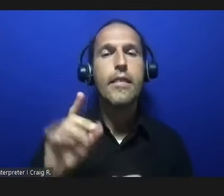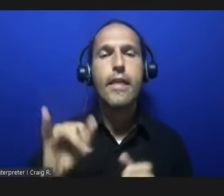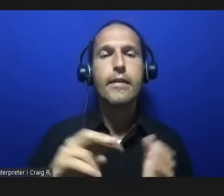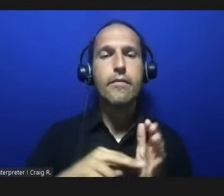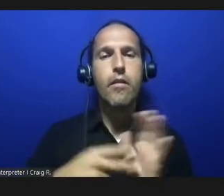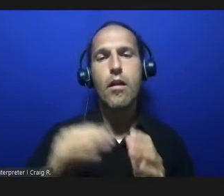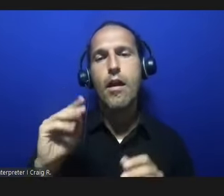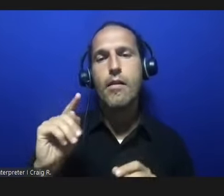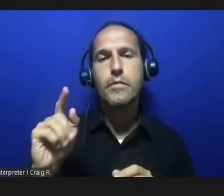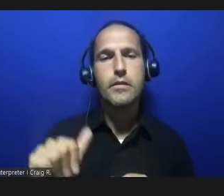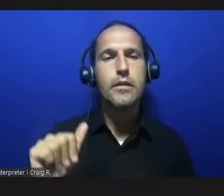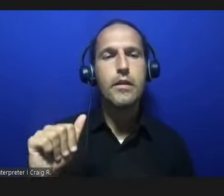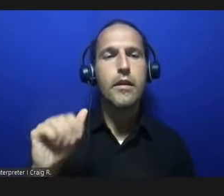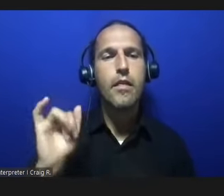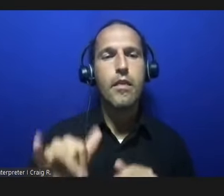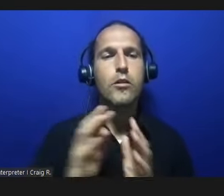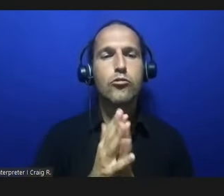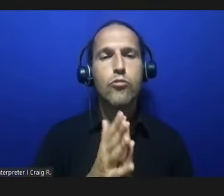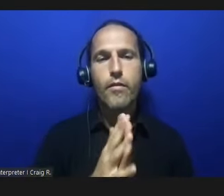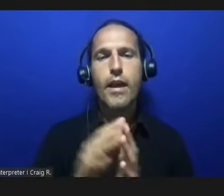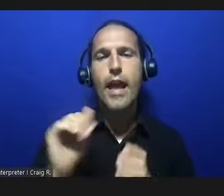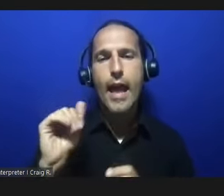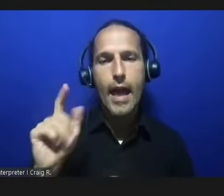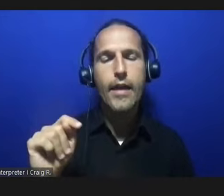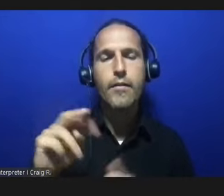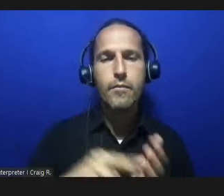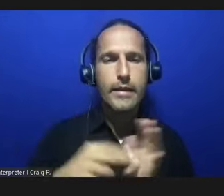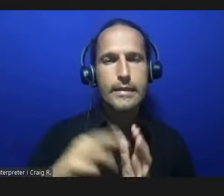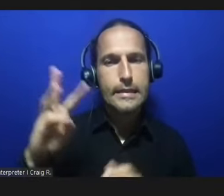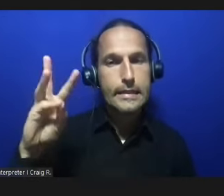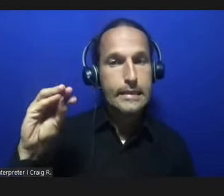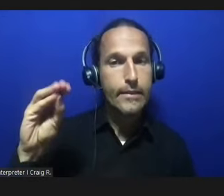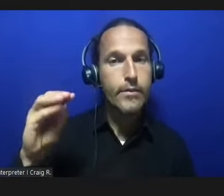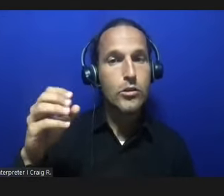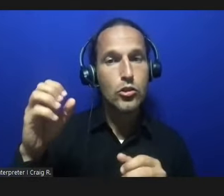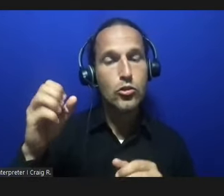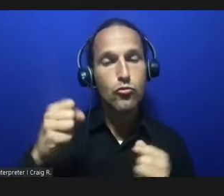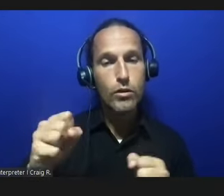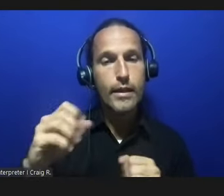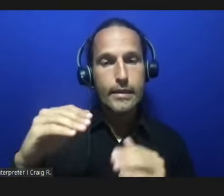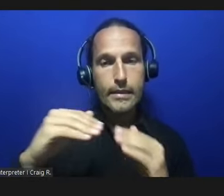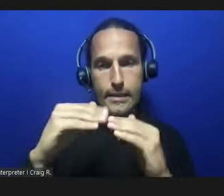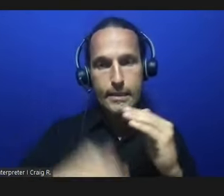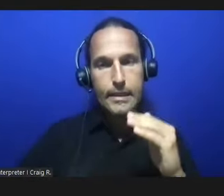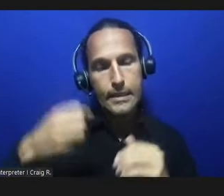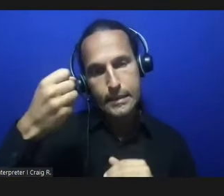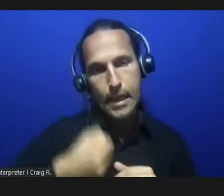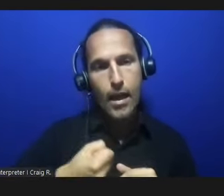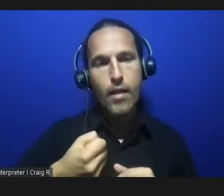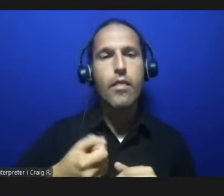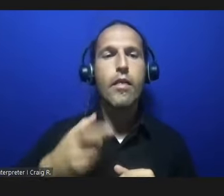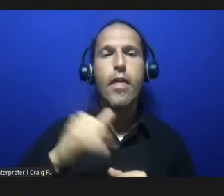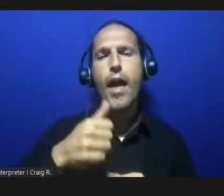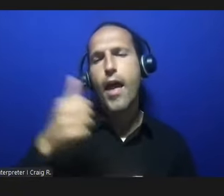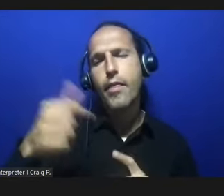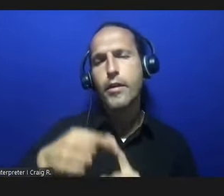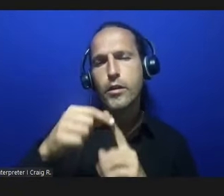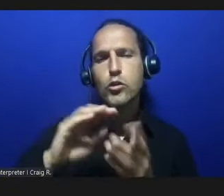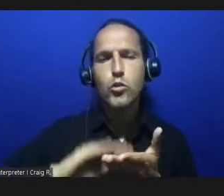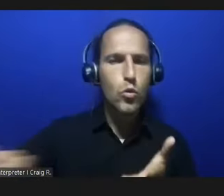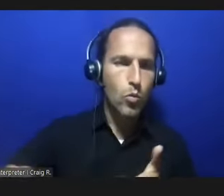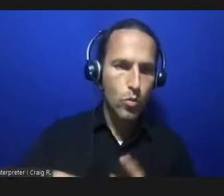by the MTA Reform and Traffic Mobility Act, in other words, 60th Street and Inclusive and South, with those other areas excluded as we described